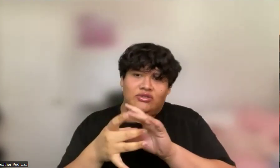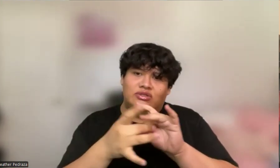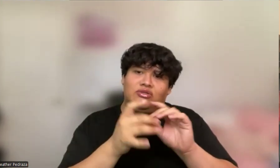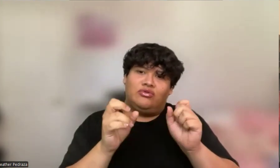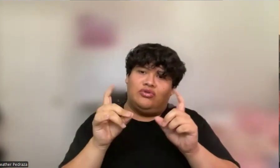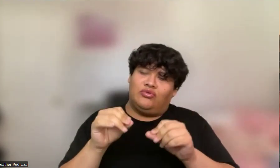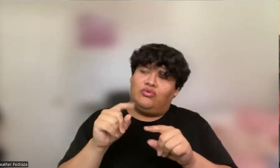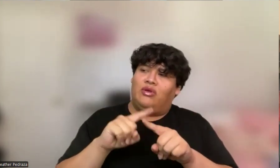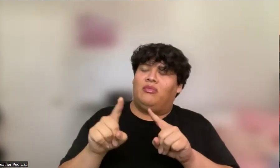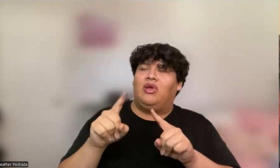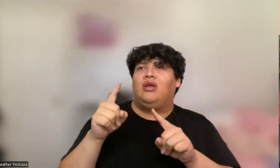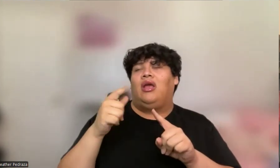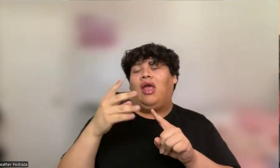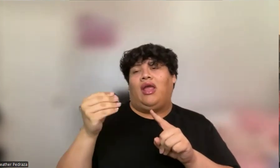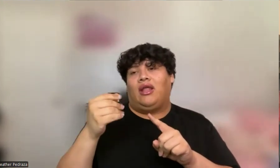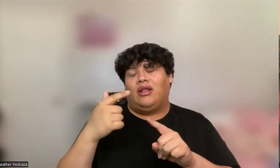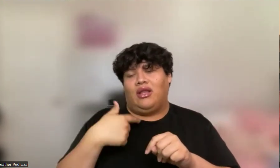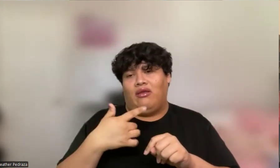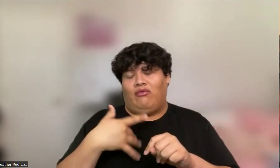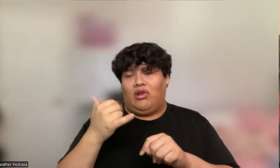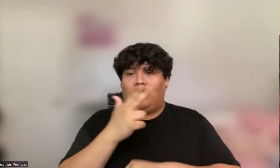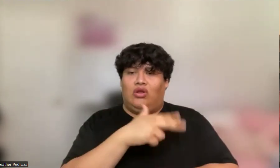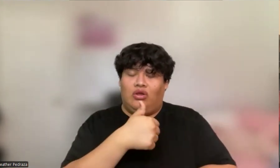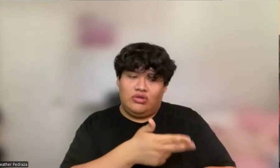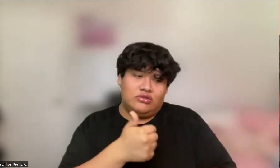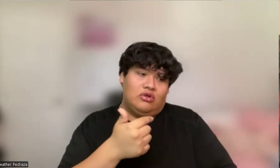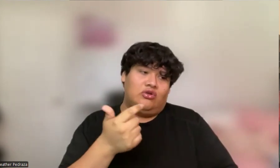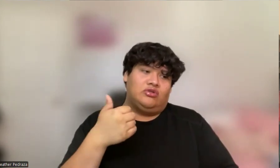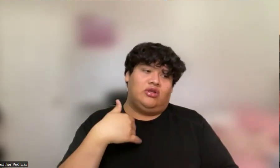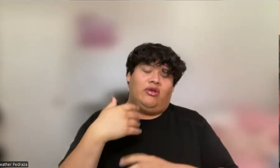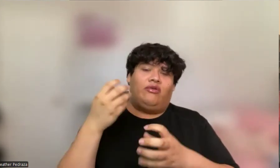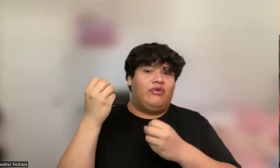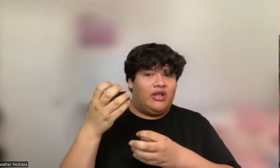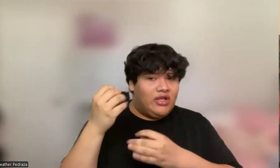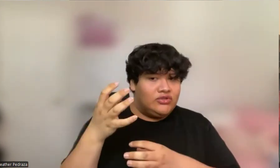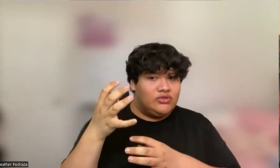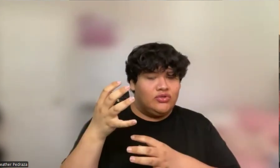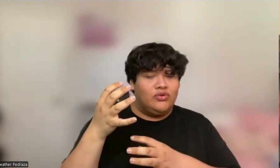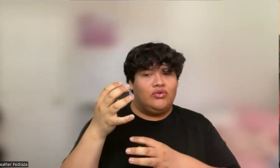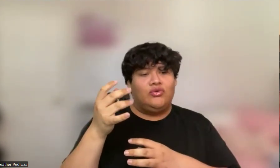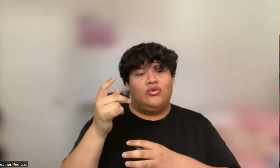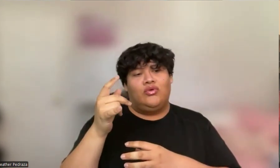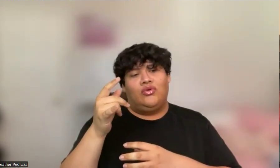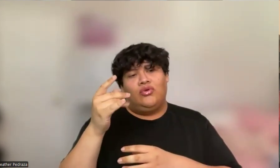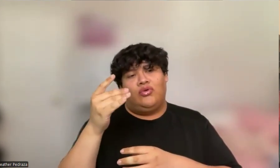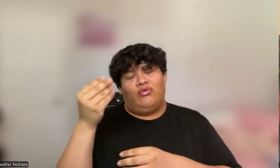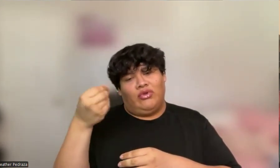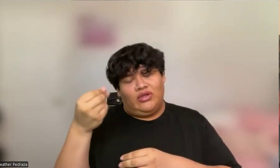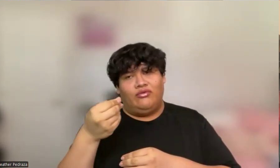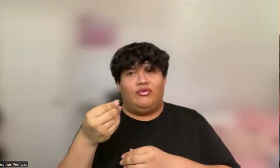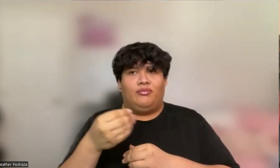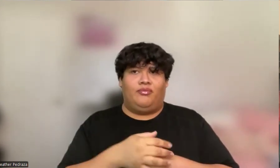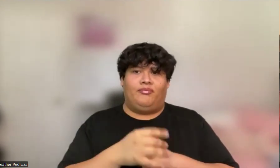But and I think the hospitals and MCPs have financial incentives to draw down their length of stay